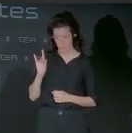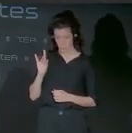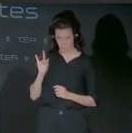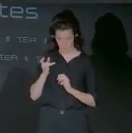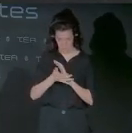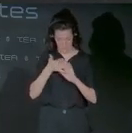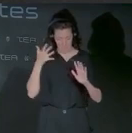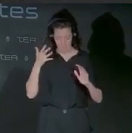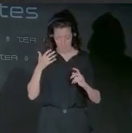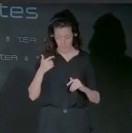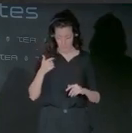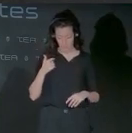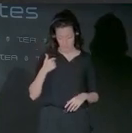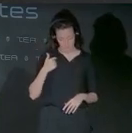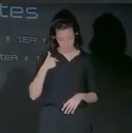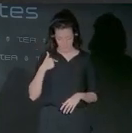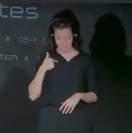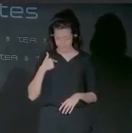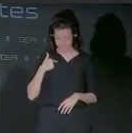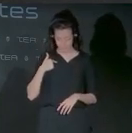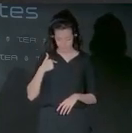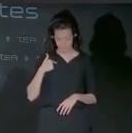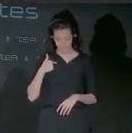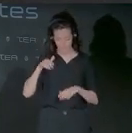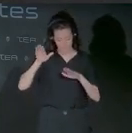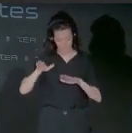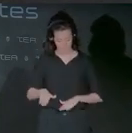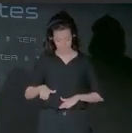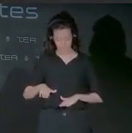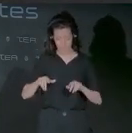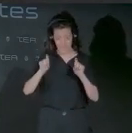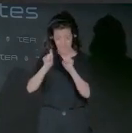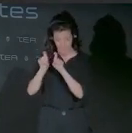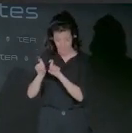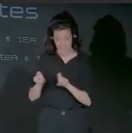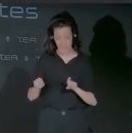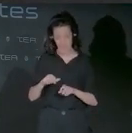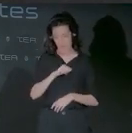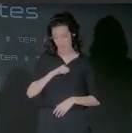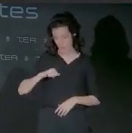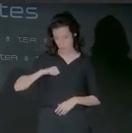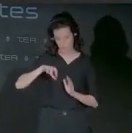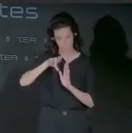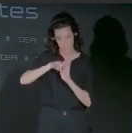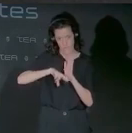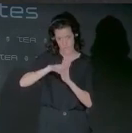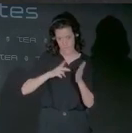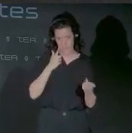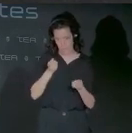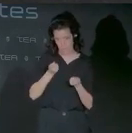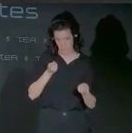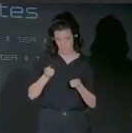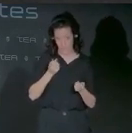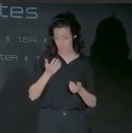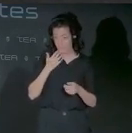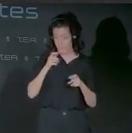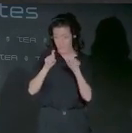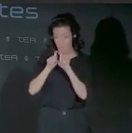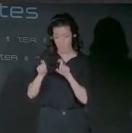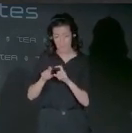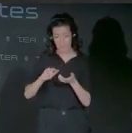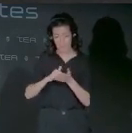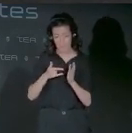I think we have a perfect example of the PEGI system. I think Dirk is here somewhere, and I can't see anything. So we can strengthen